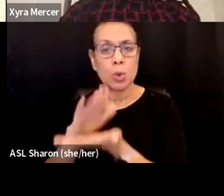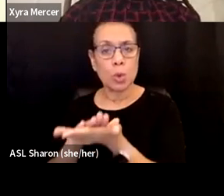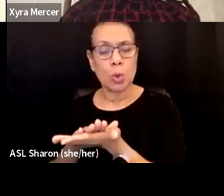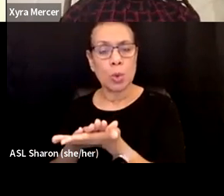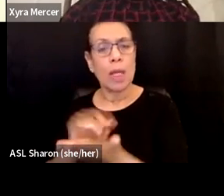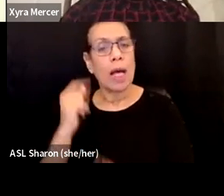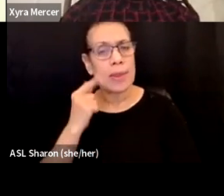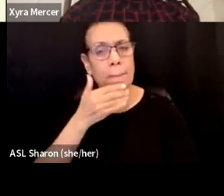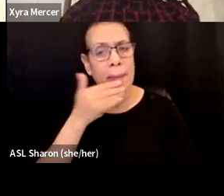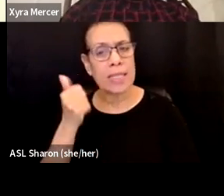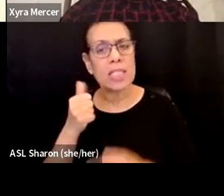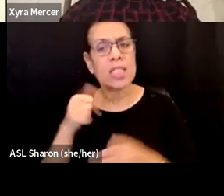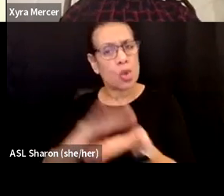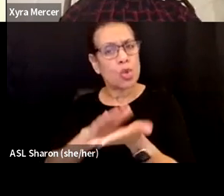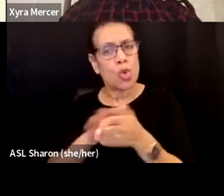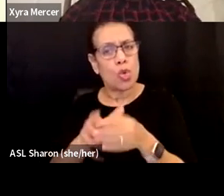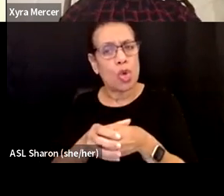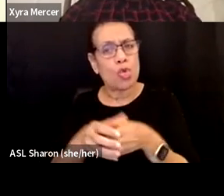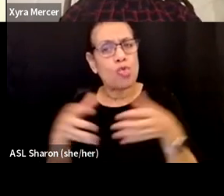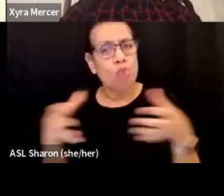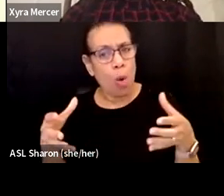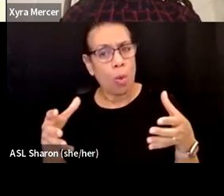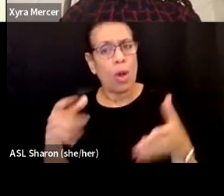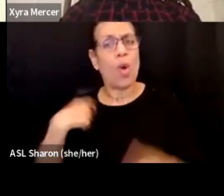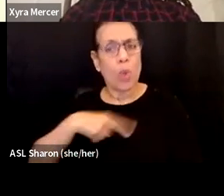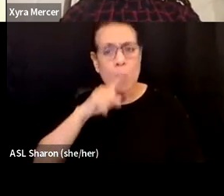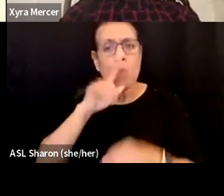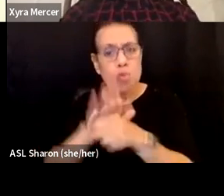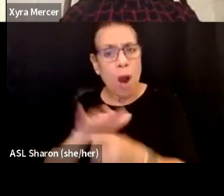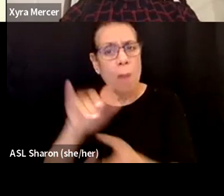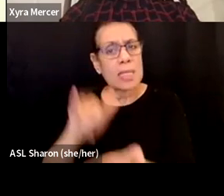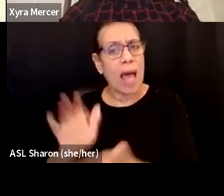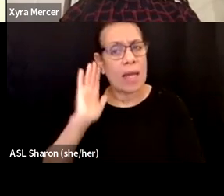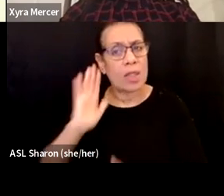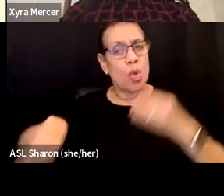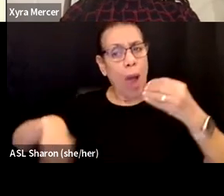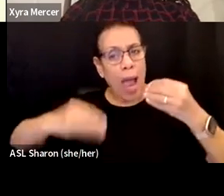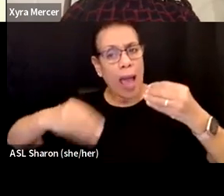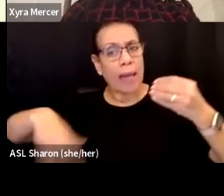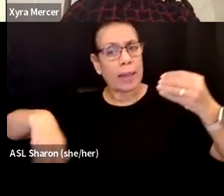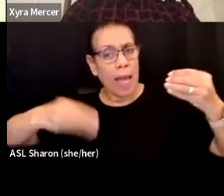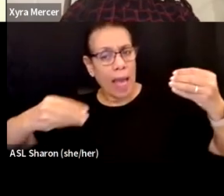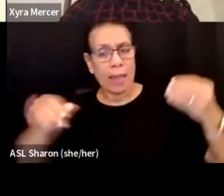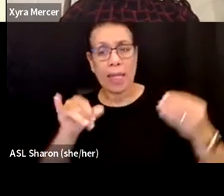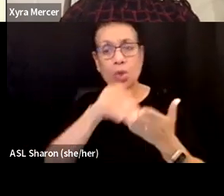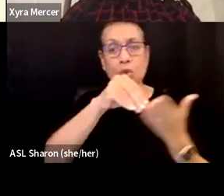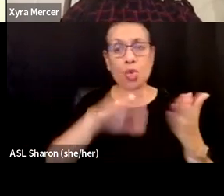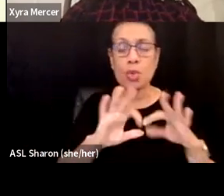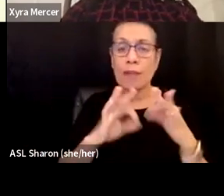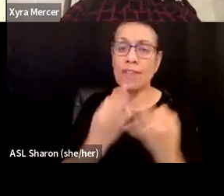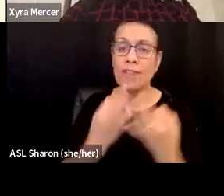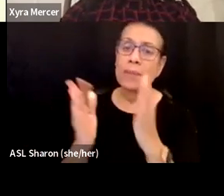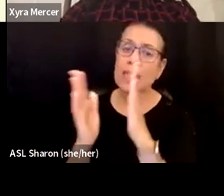solution would be to grow the school like we were originally promised by adding a fourth grade classroom like our students and families are